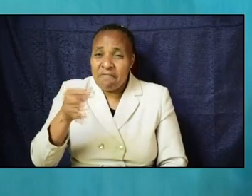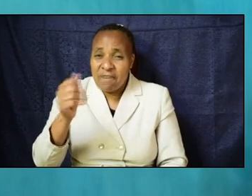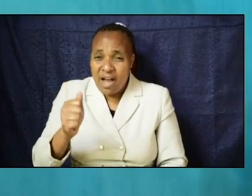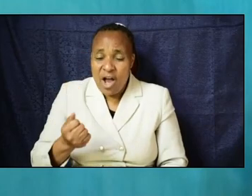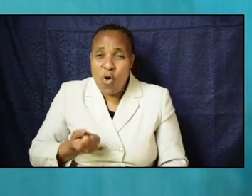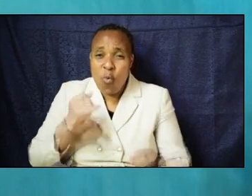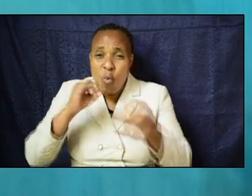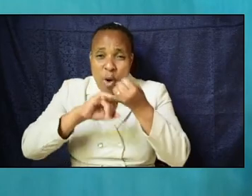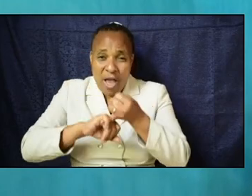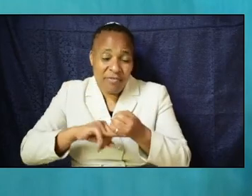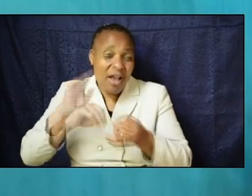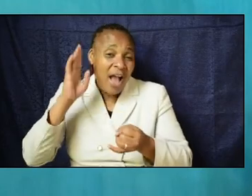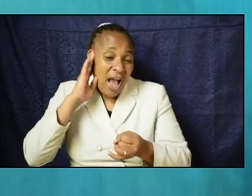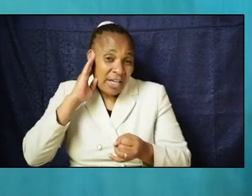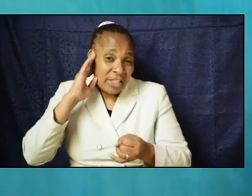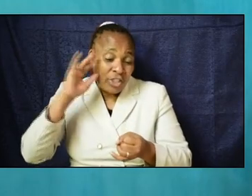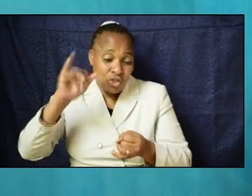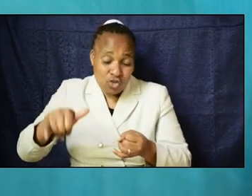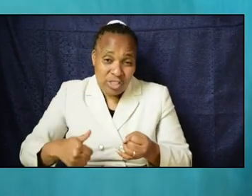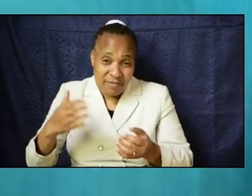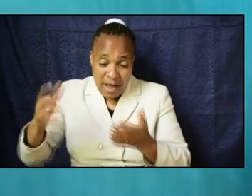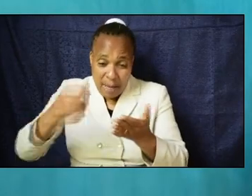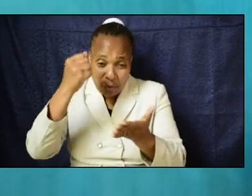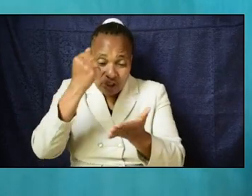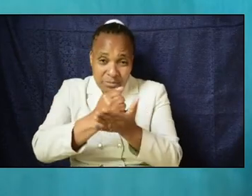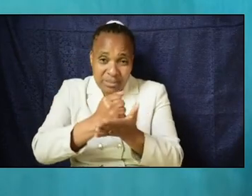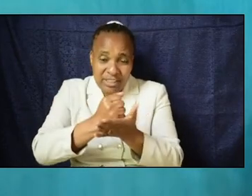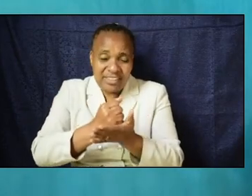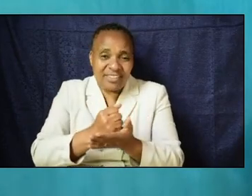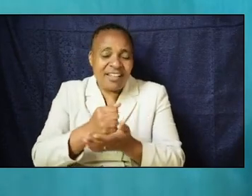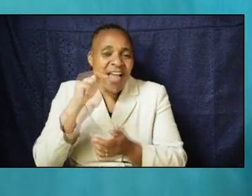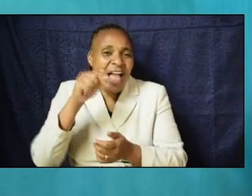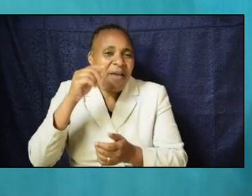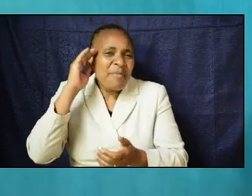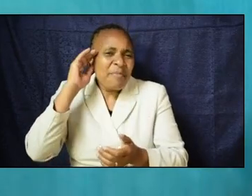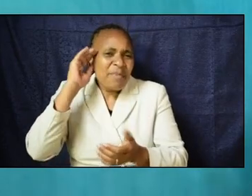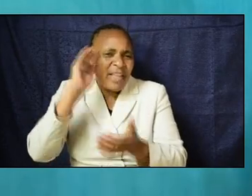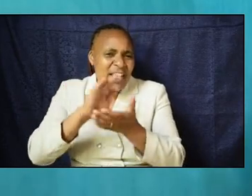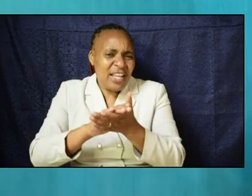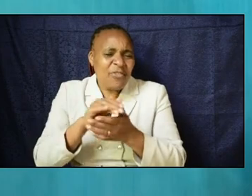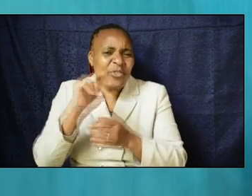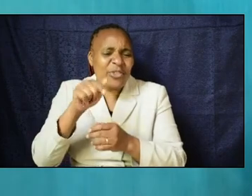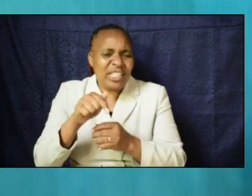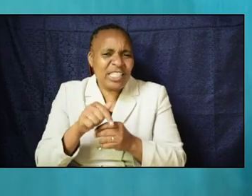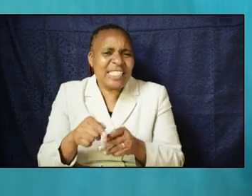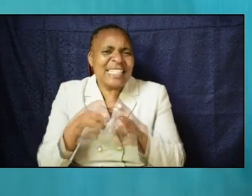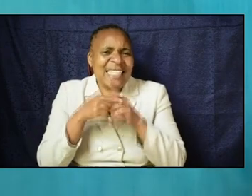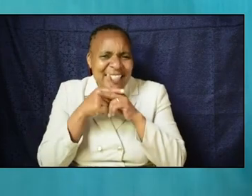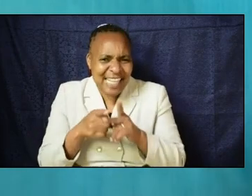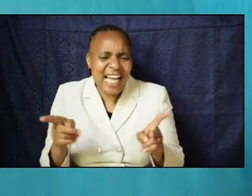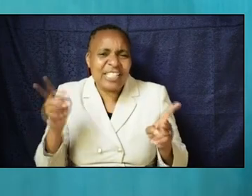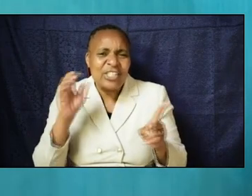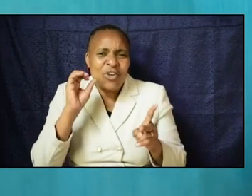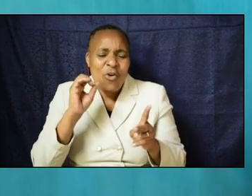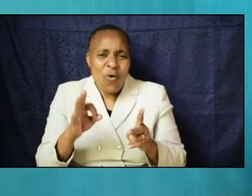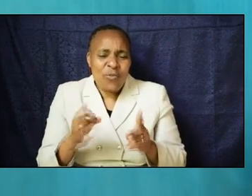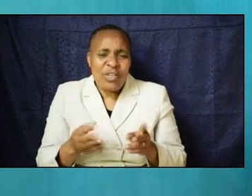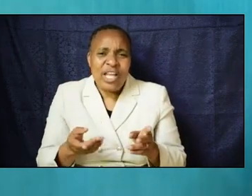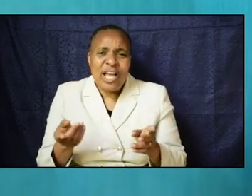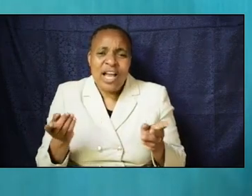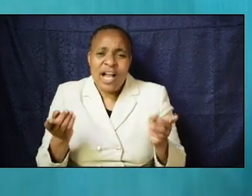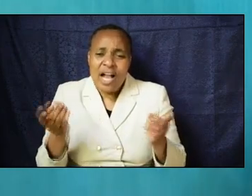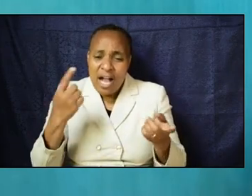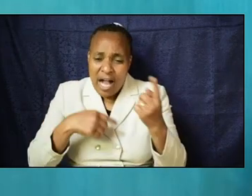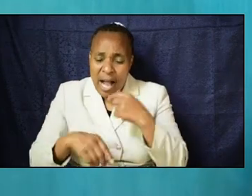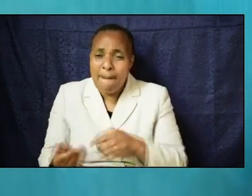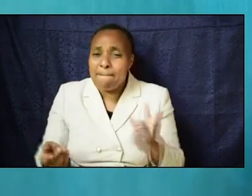heard of Joseph's appointment. That is. And I believe that was the ultimate comeback for